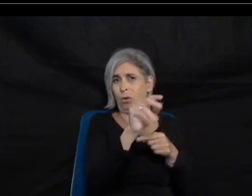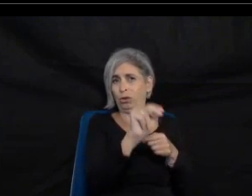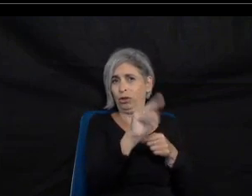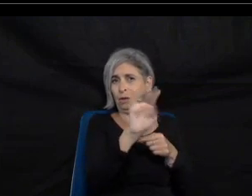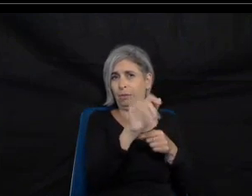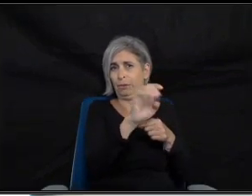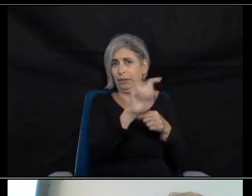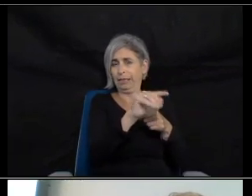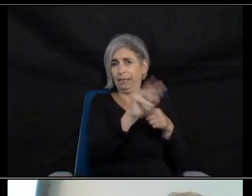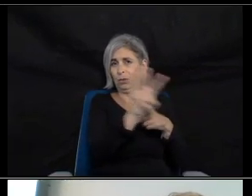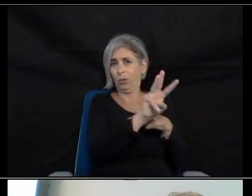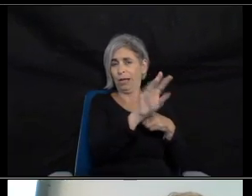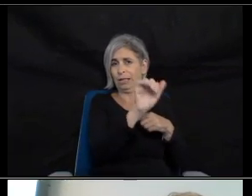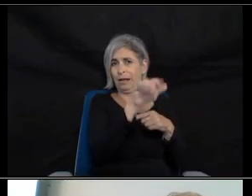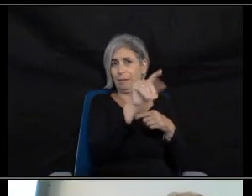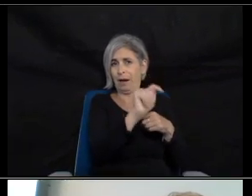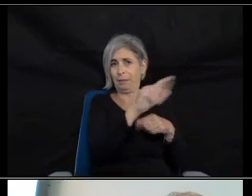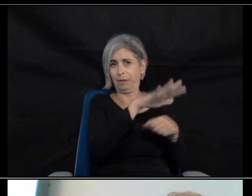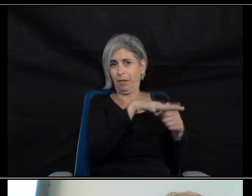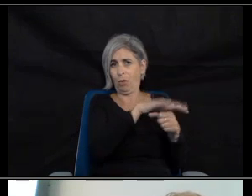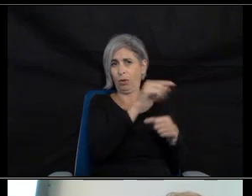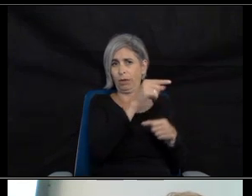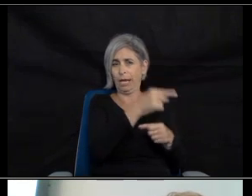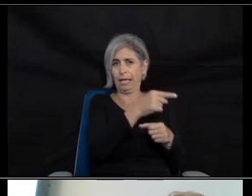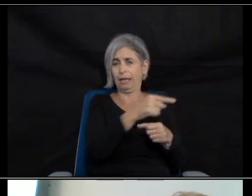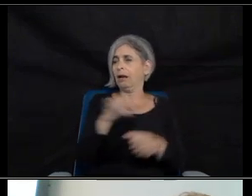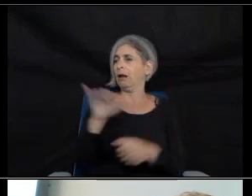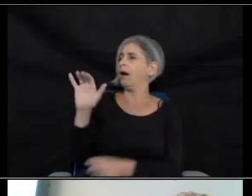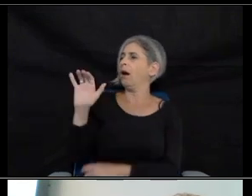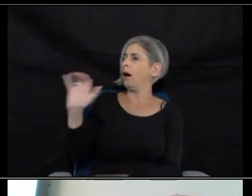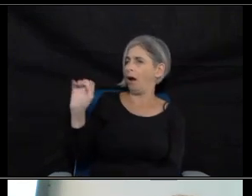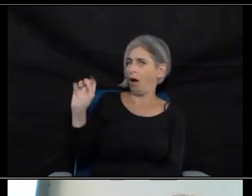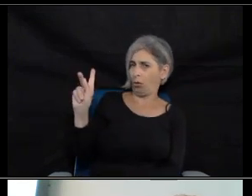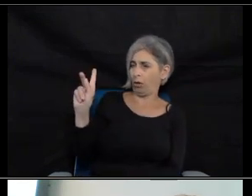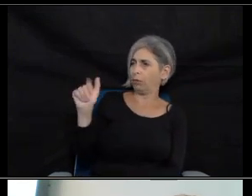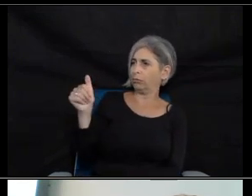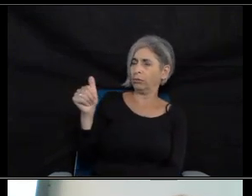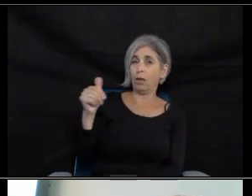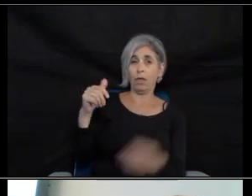West apartments are located. All right. Thank you and so much. And there are